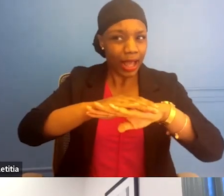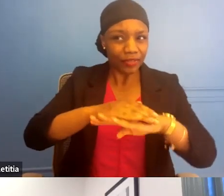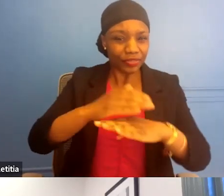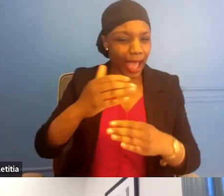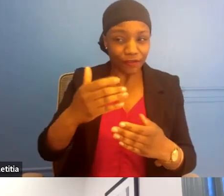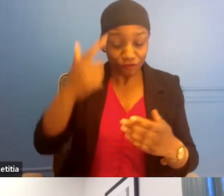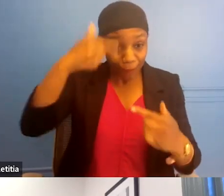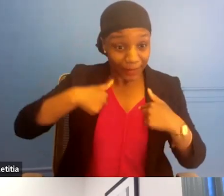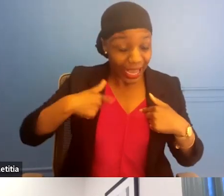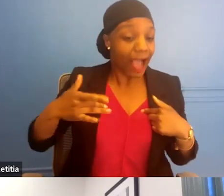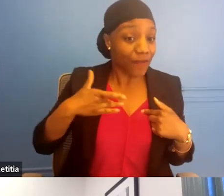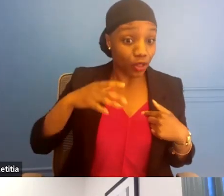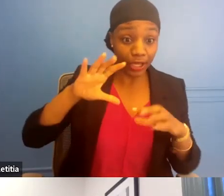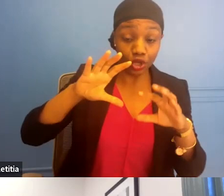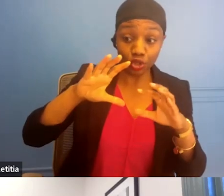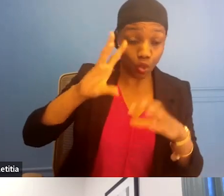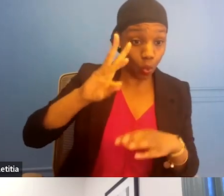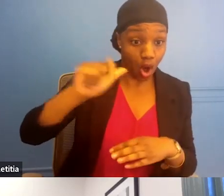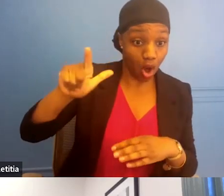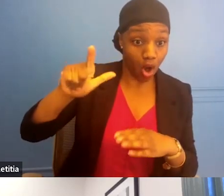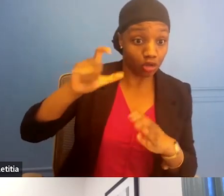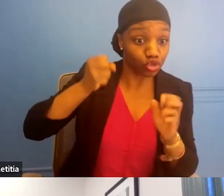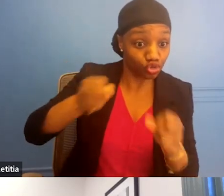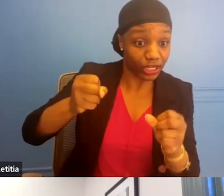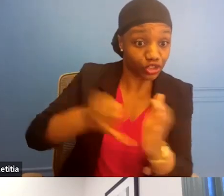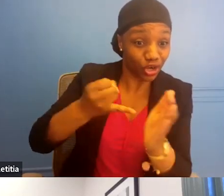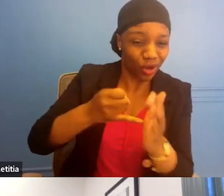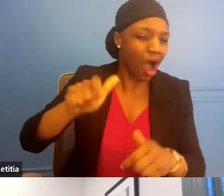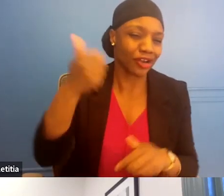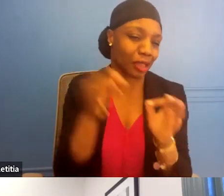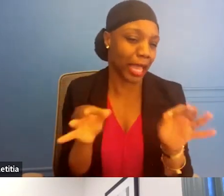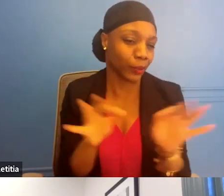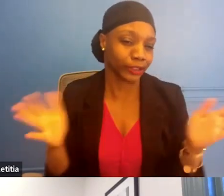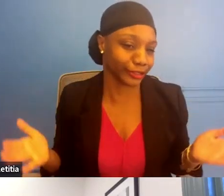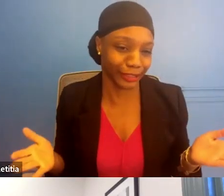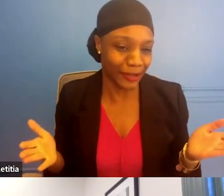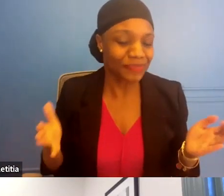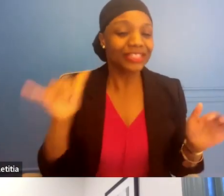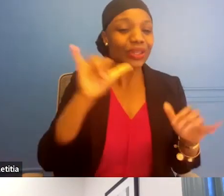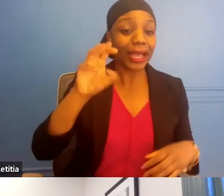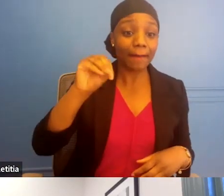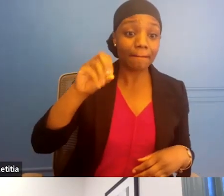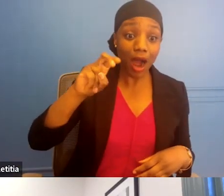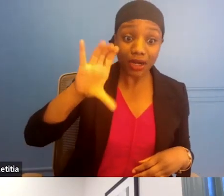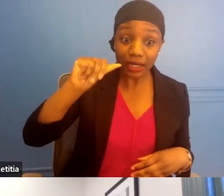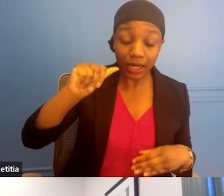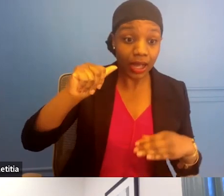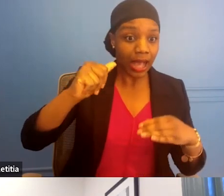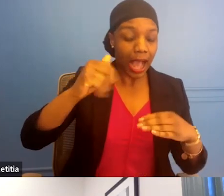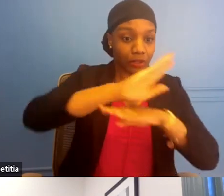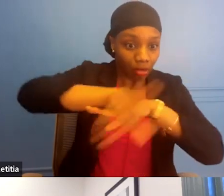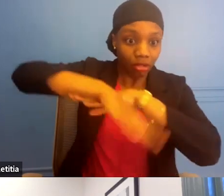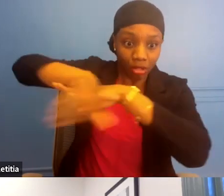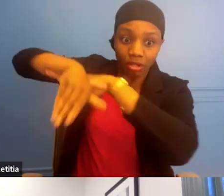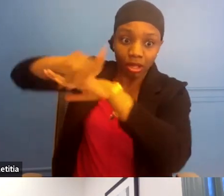another language. And so for me, it really kind of, much like Monica, I was those endless hours in the labs. I'm like, what am I